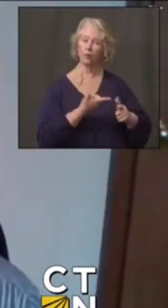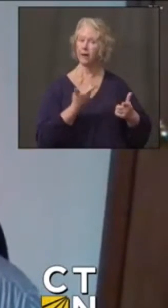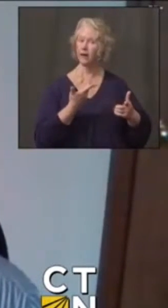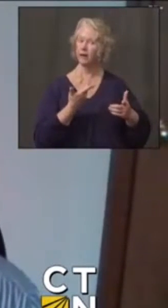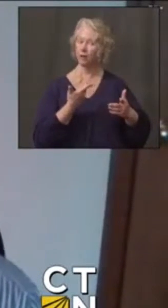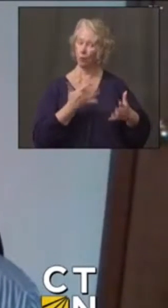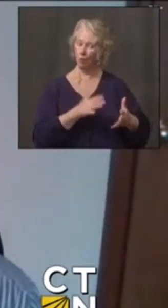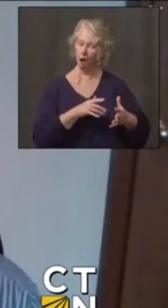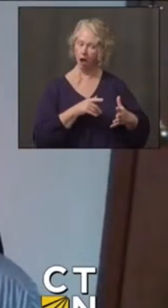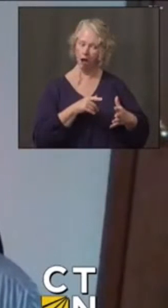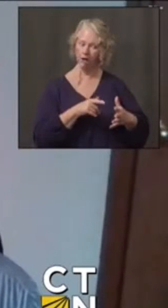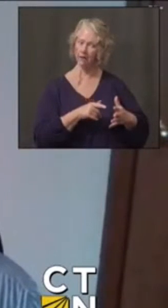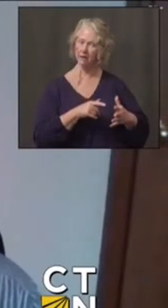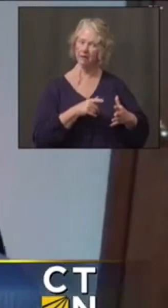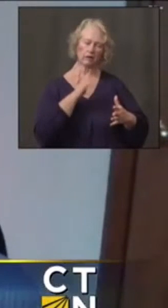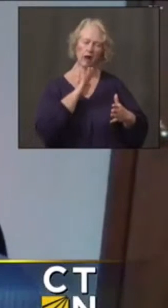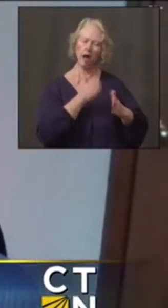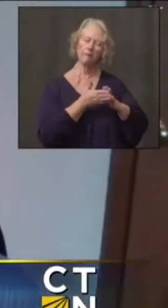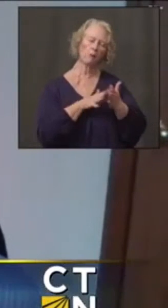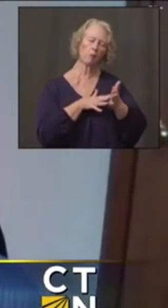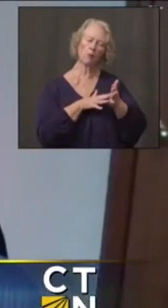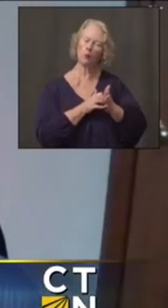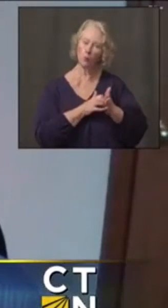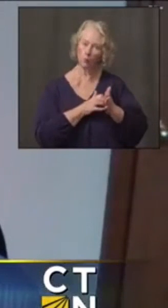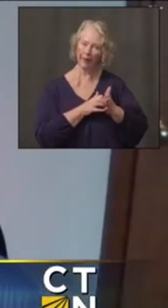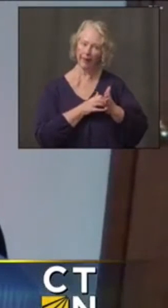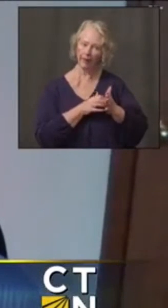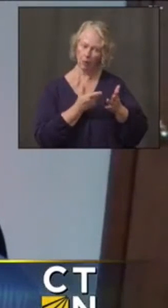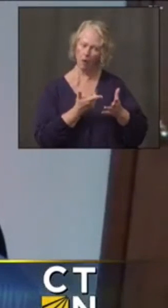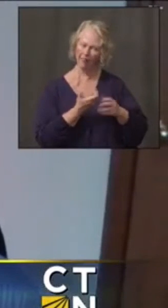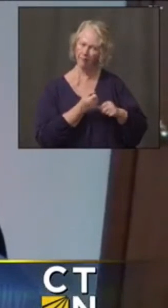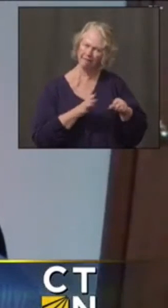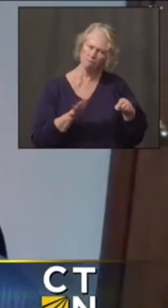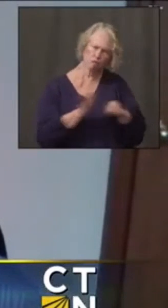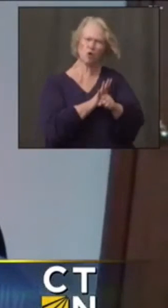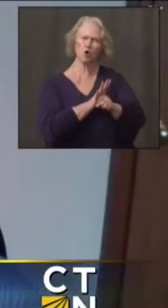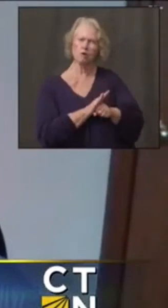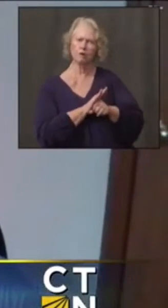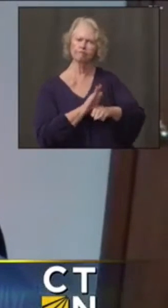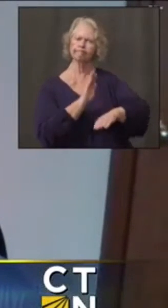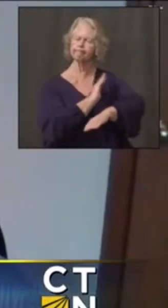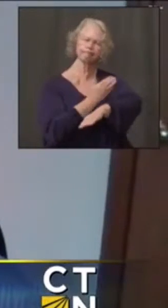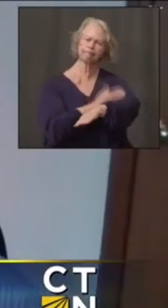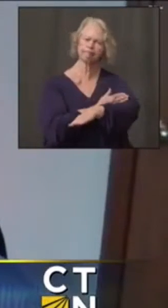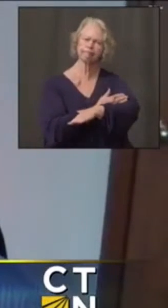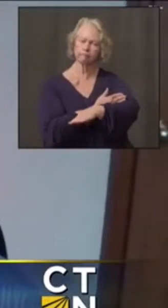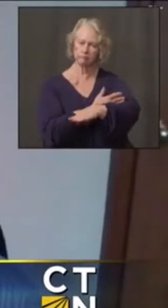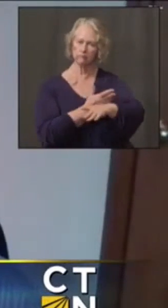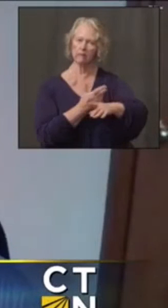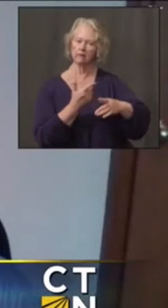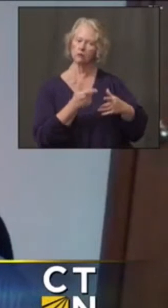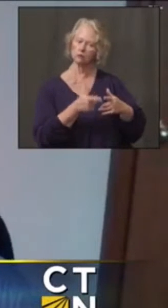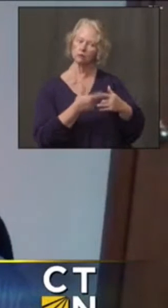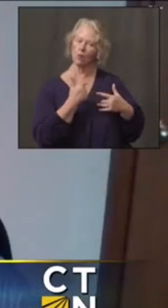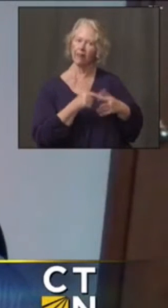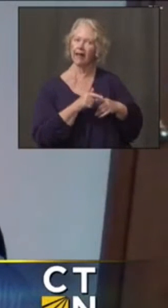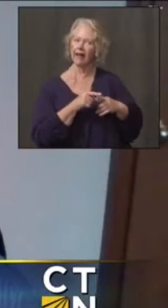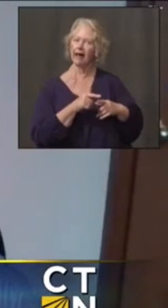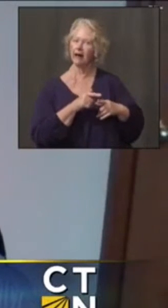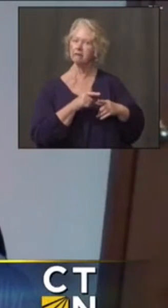to receive the full dose and be able to mount the maximal appropriate immune